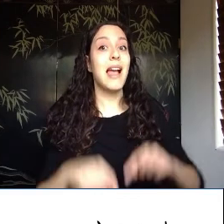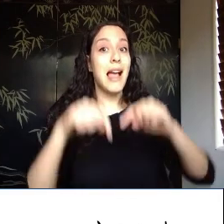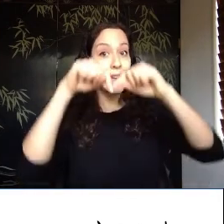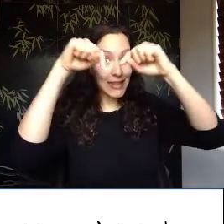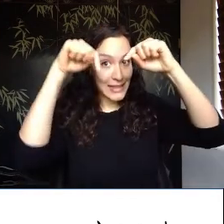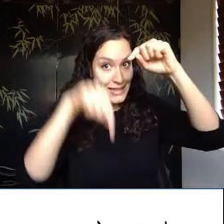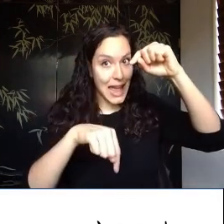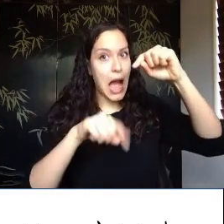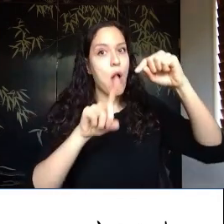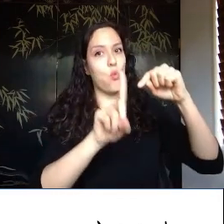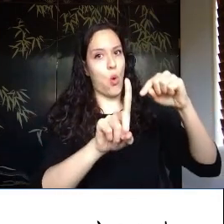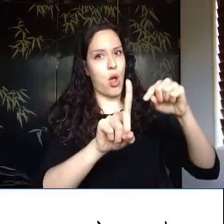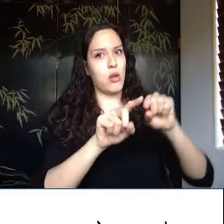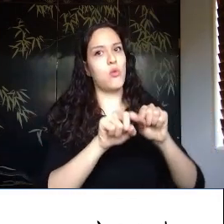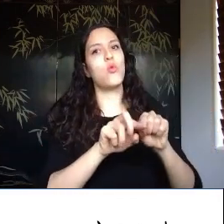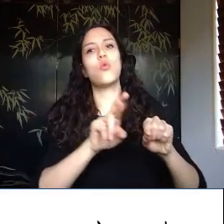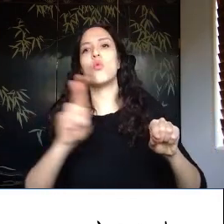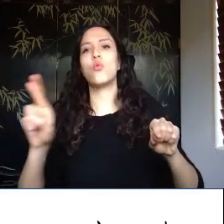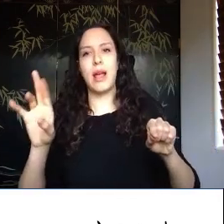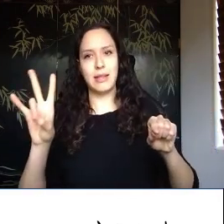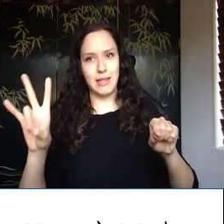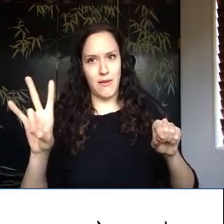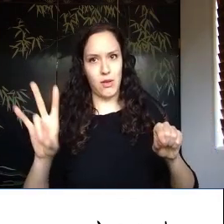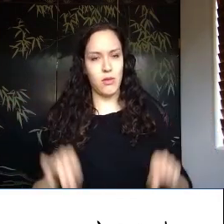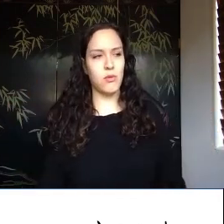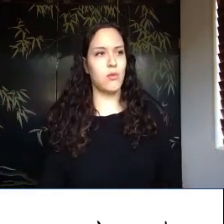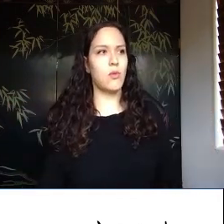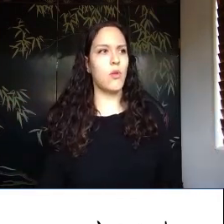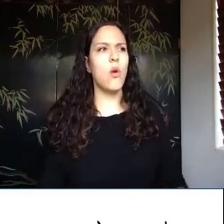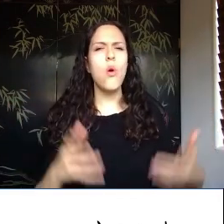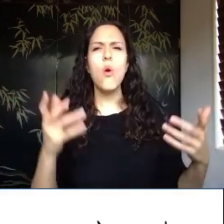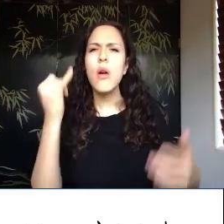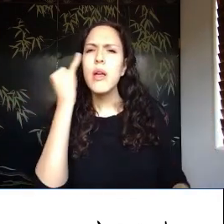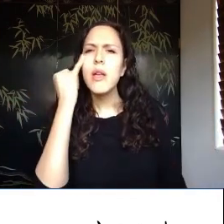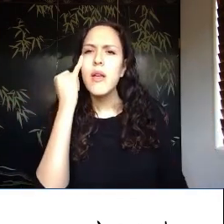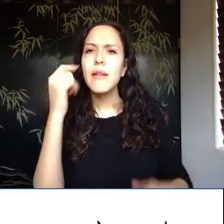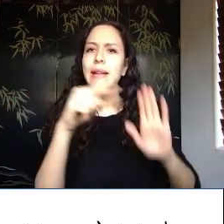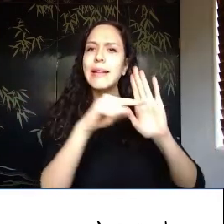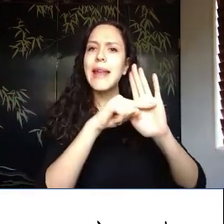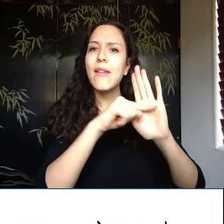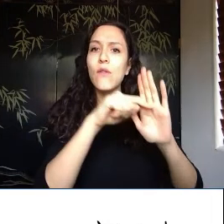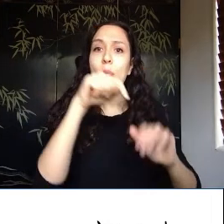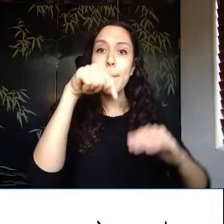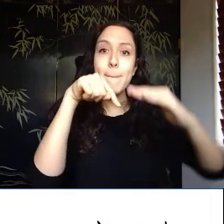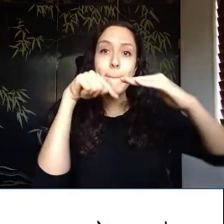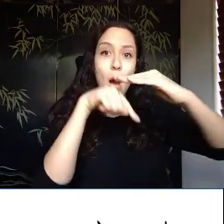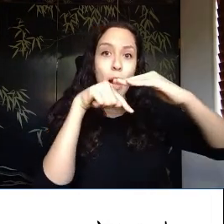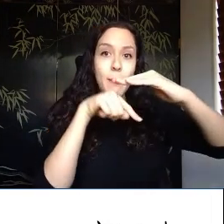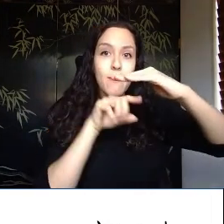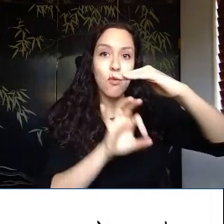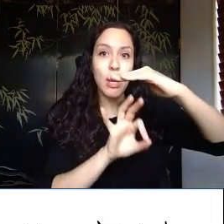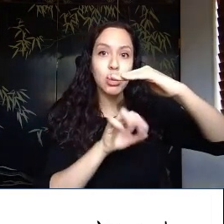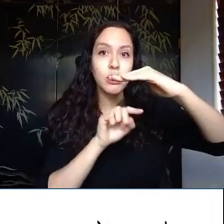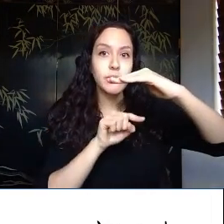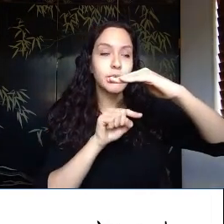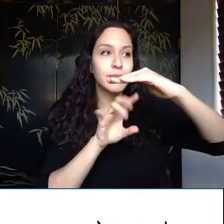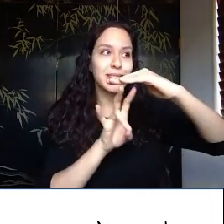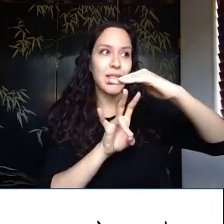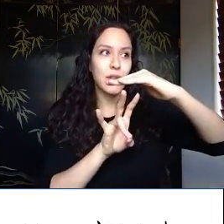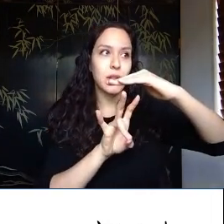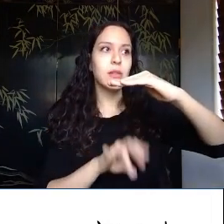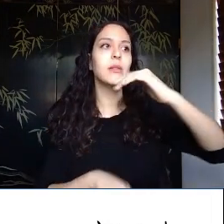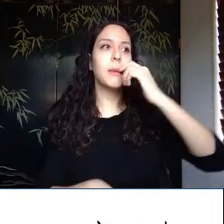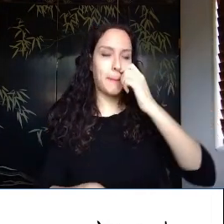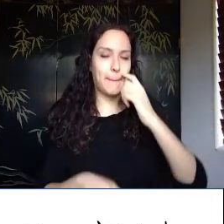Down 1 to the right 7. Well, what if I put a negative on the bottom? You would say